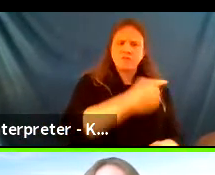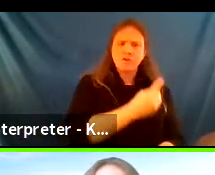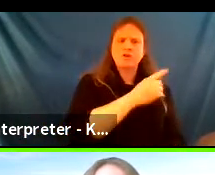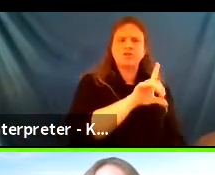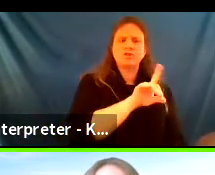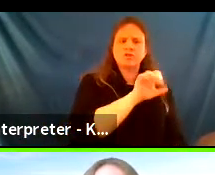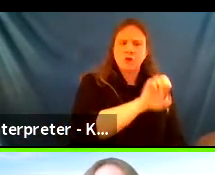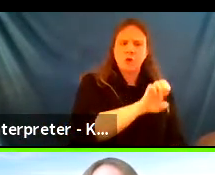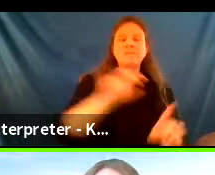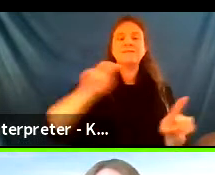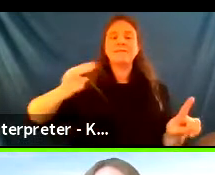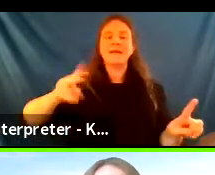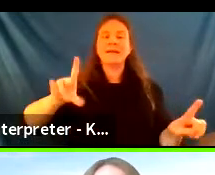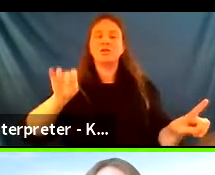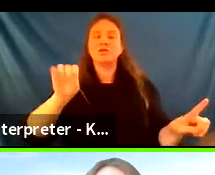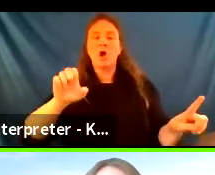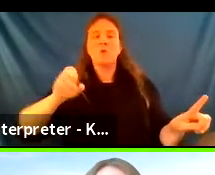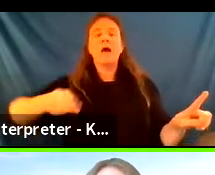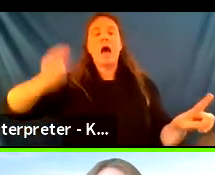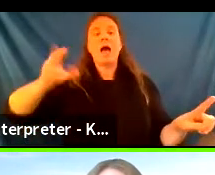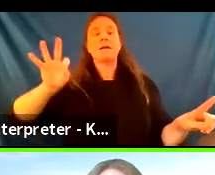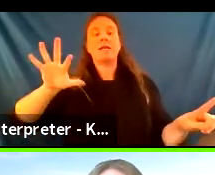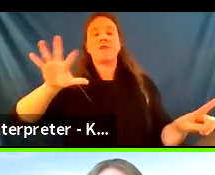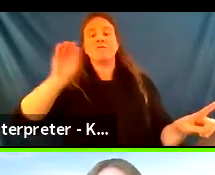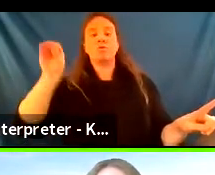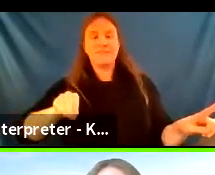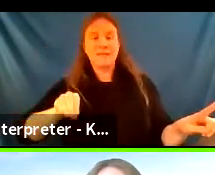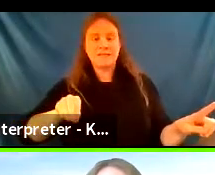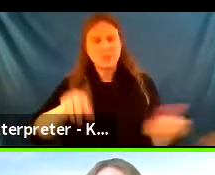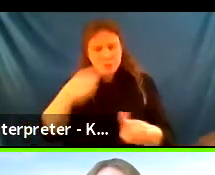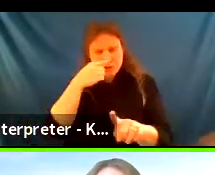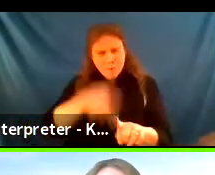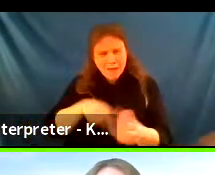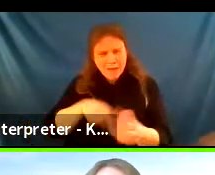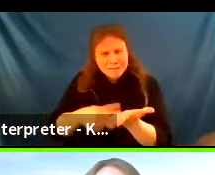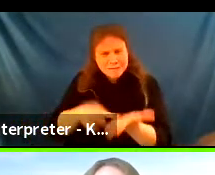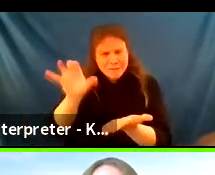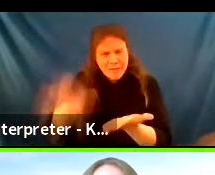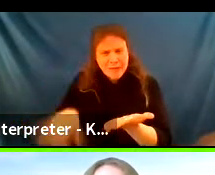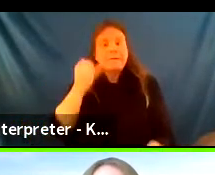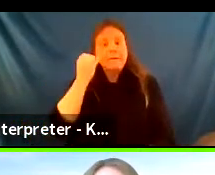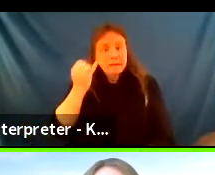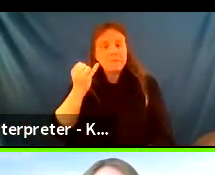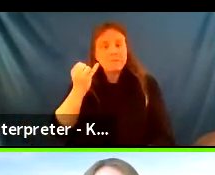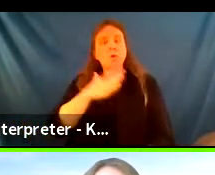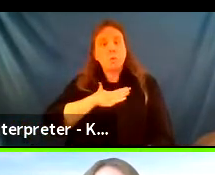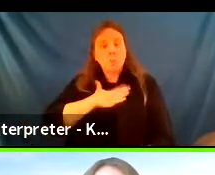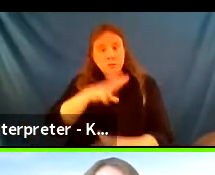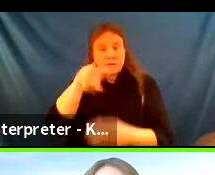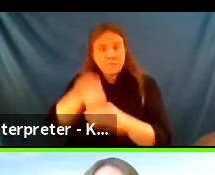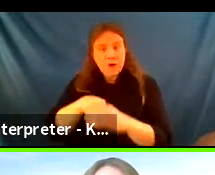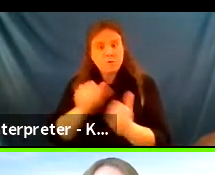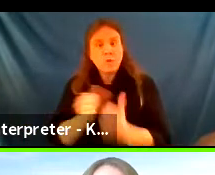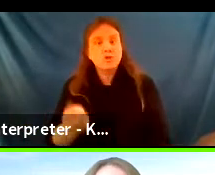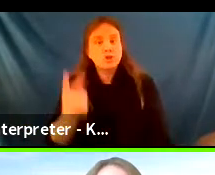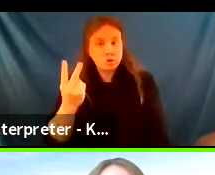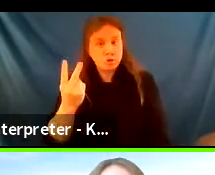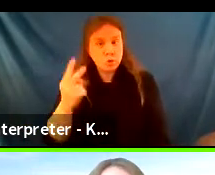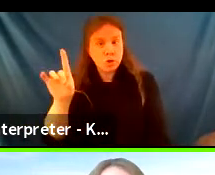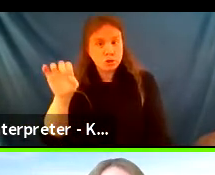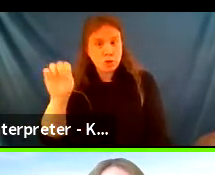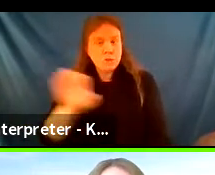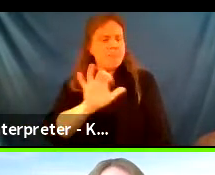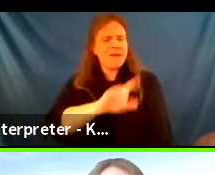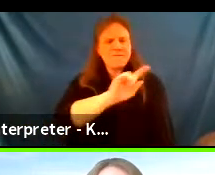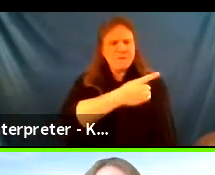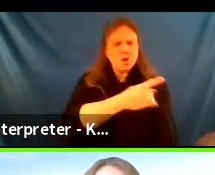of another piece of that, if you participate in the two-dose vaccine, what are you getting out of that first dose that has to hold you